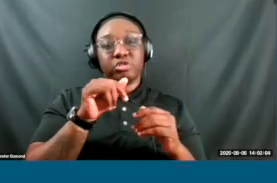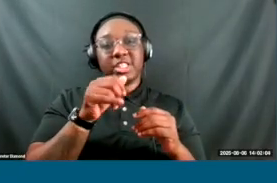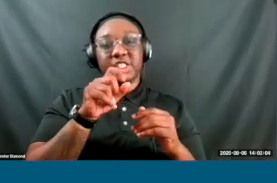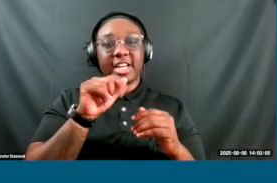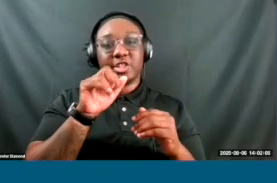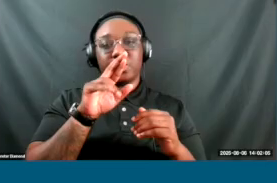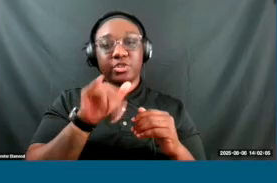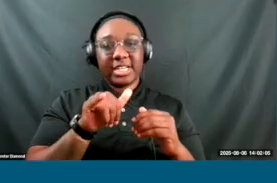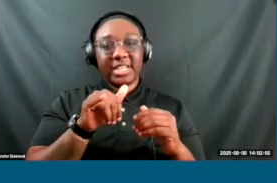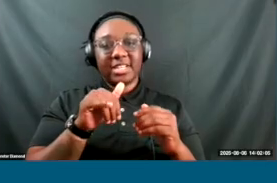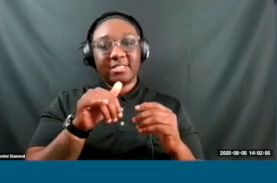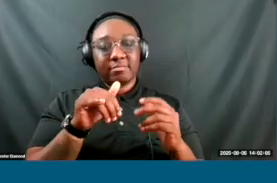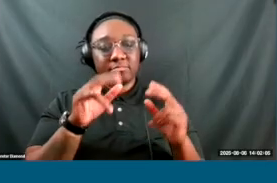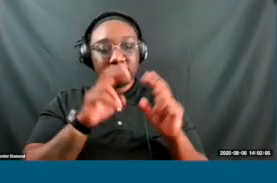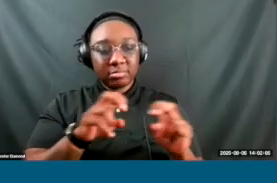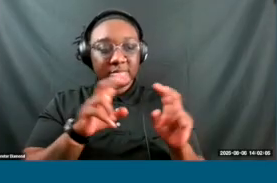ZEV goals,